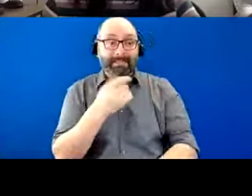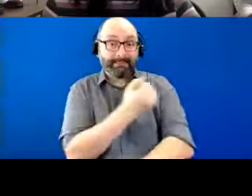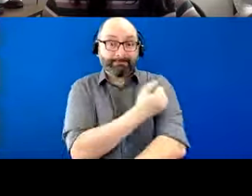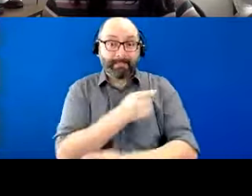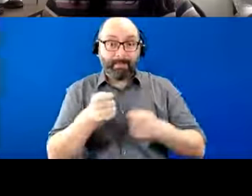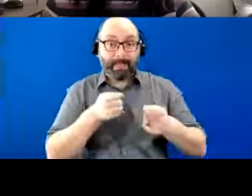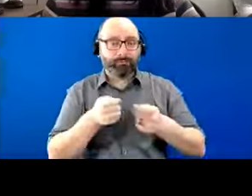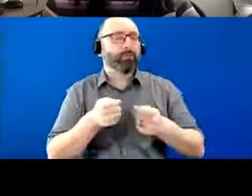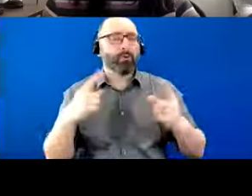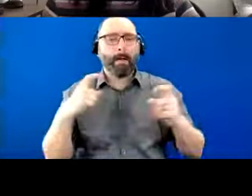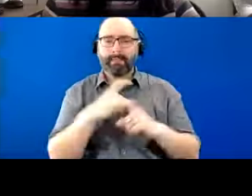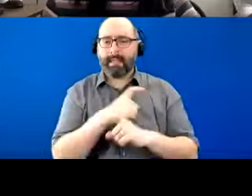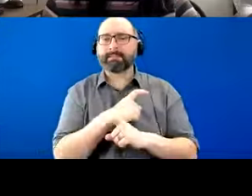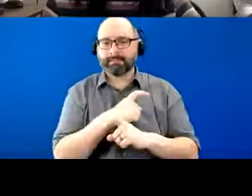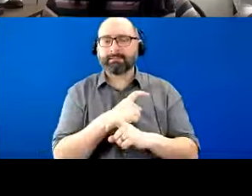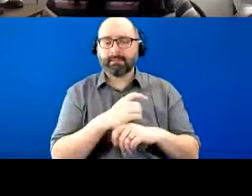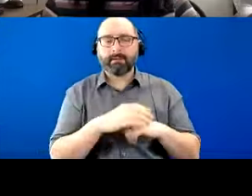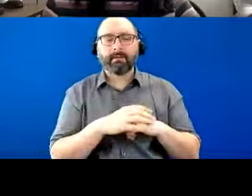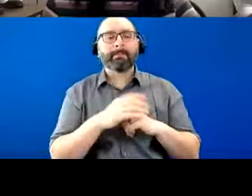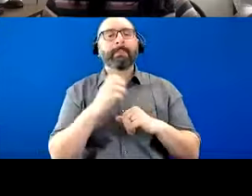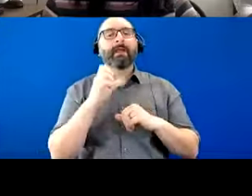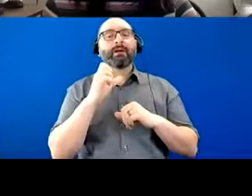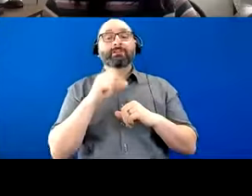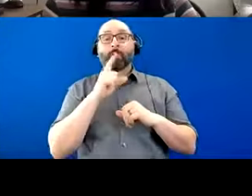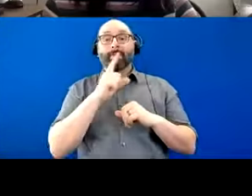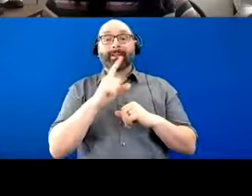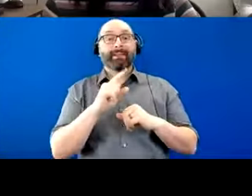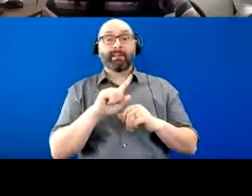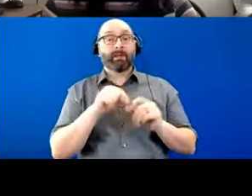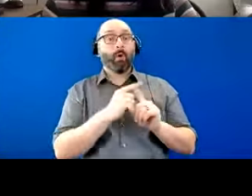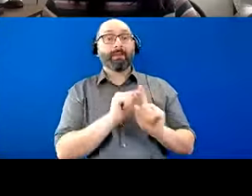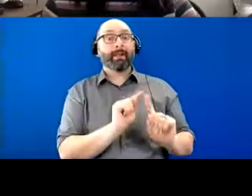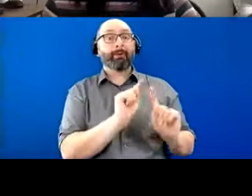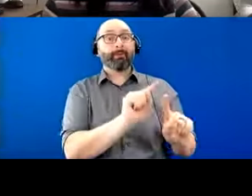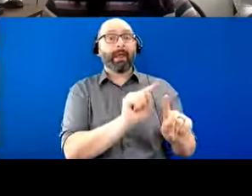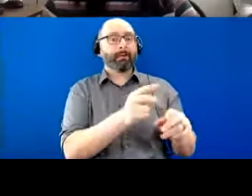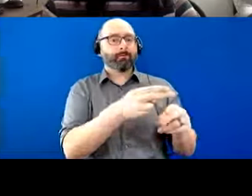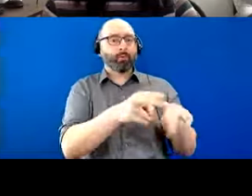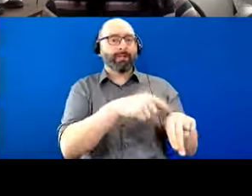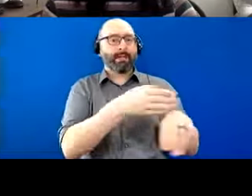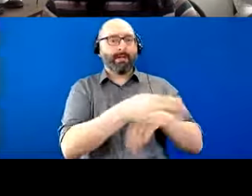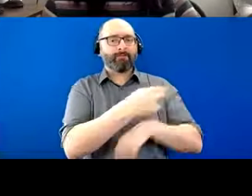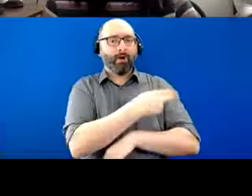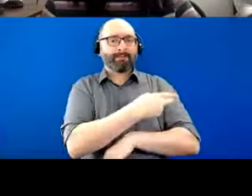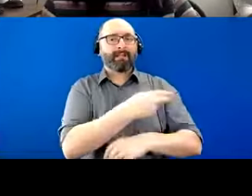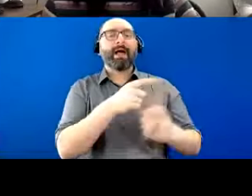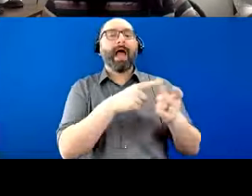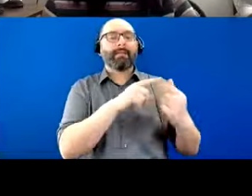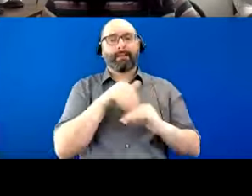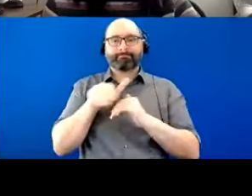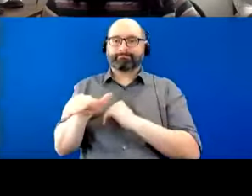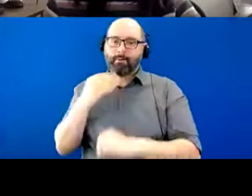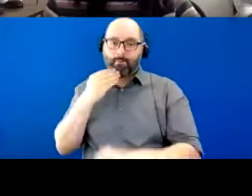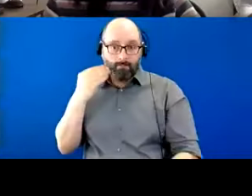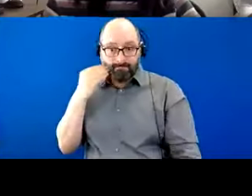believe she, had him, it was only there for a brief stay after the hospitalization. So they discharged home.